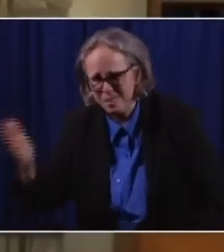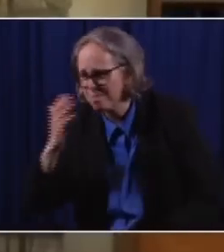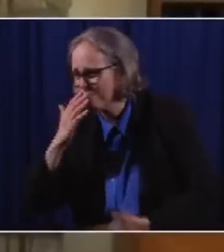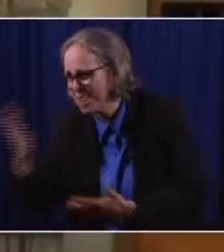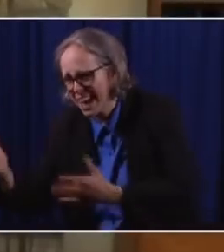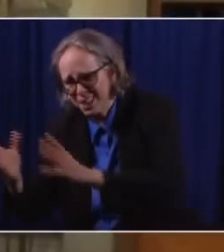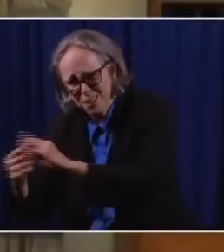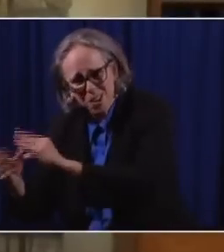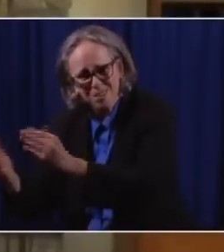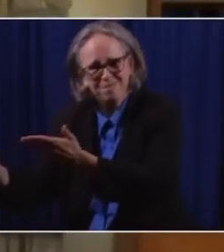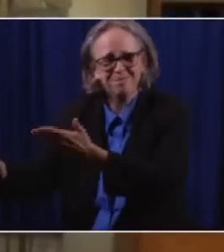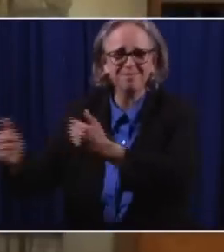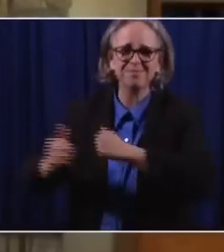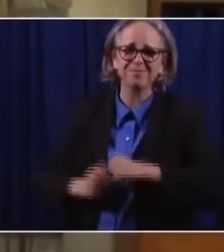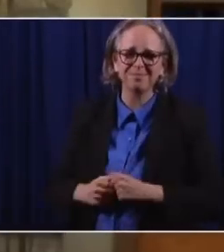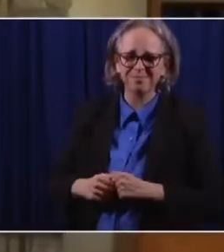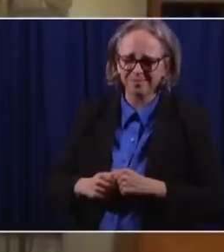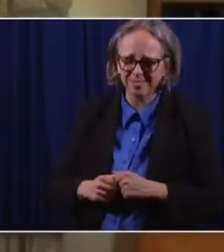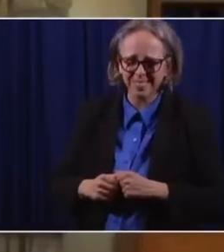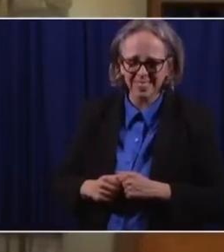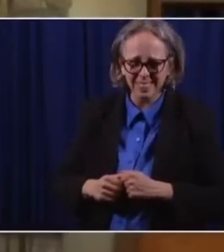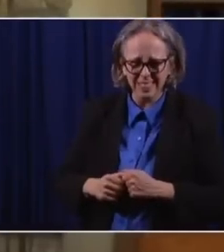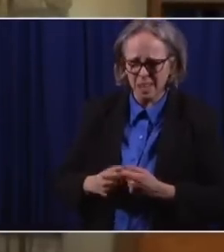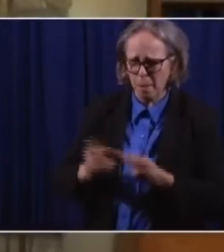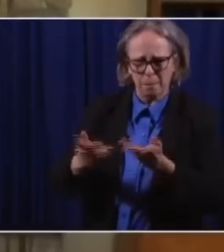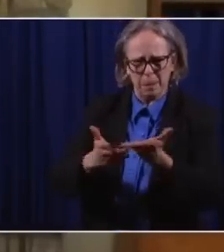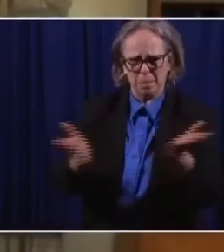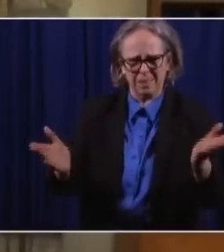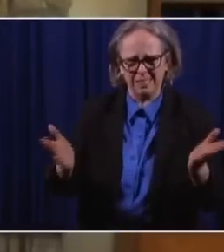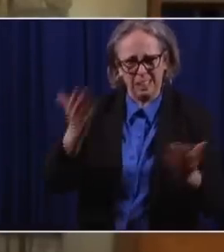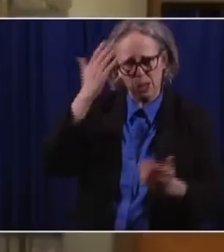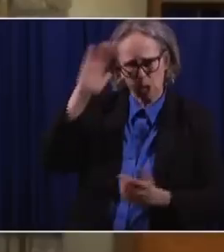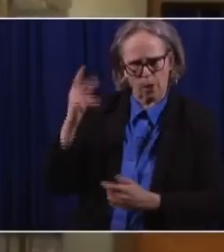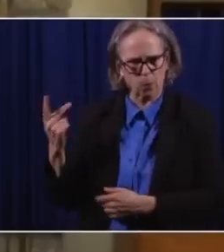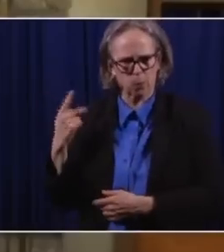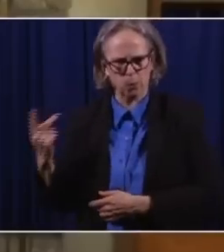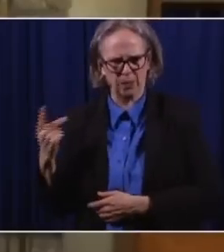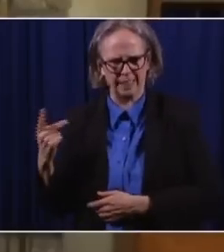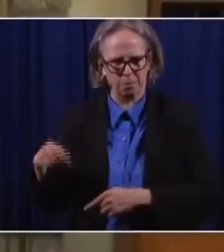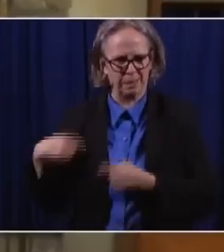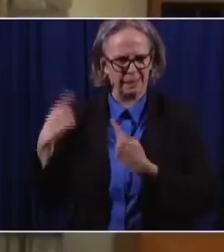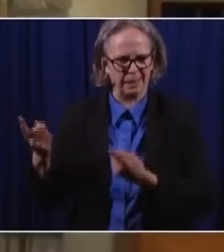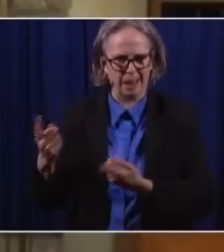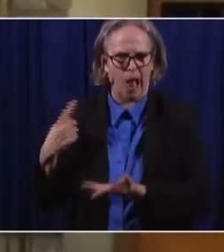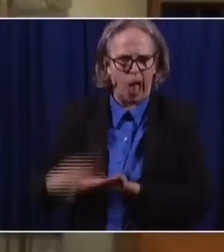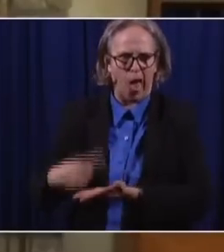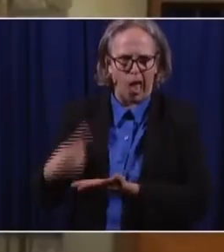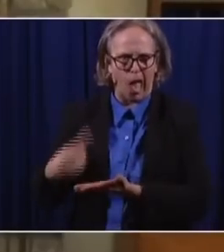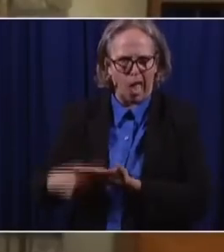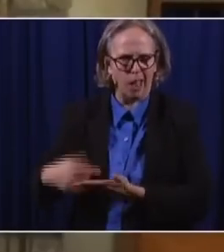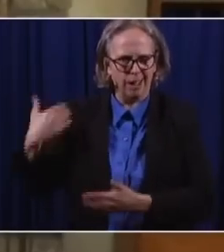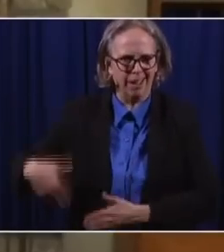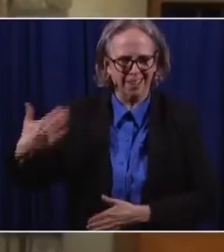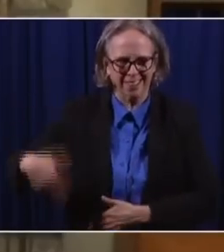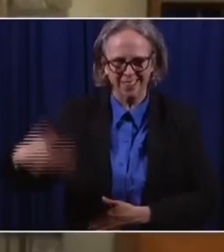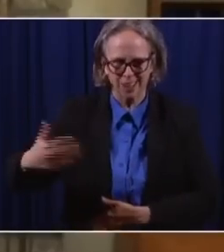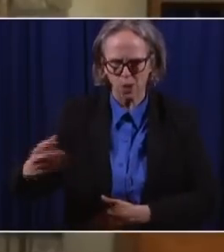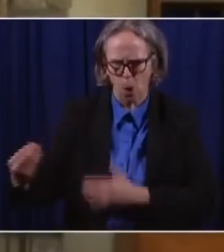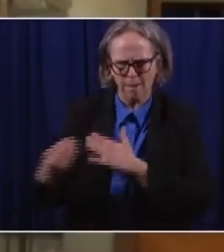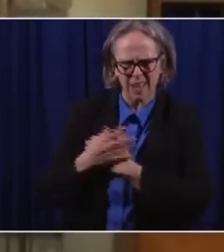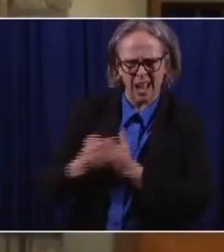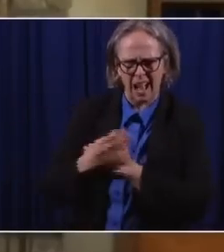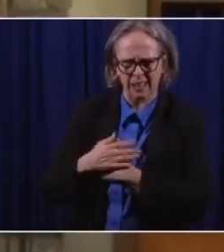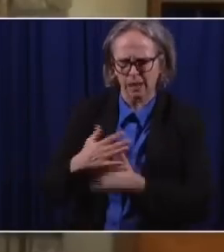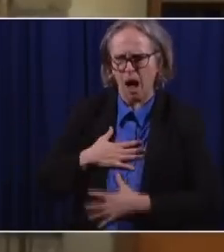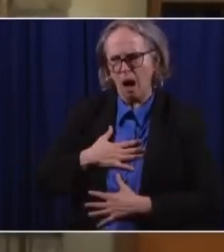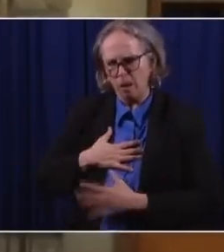nor the press corps, is that you and I have talked quite often during this pandemic. I've appreciated your advice on the